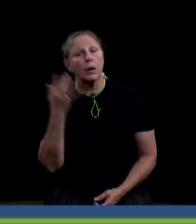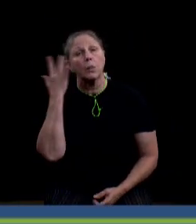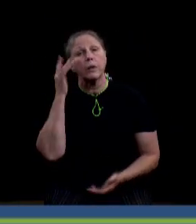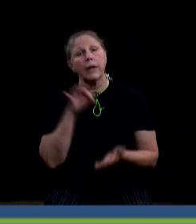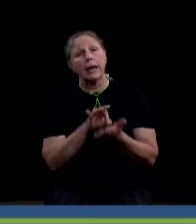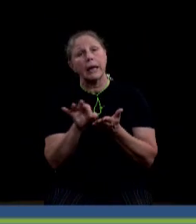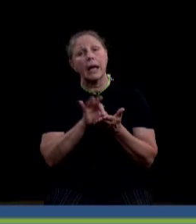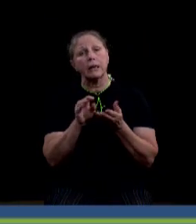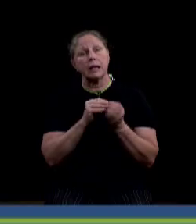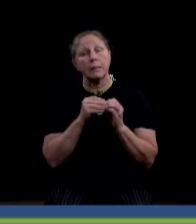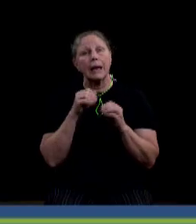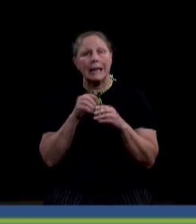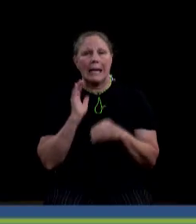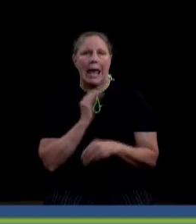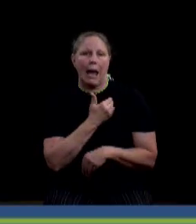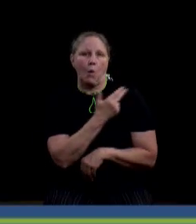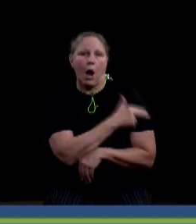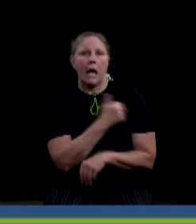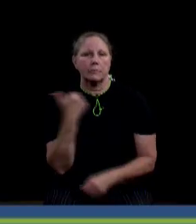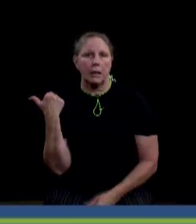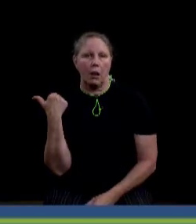our resources.